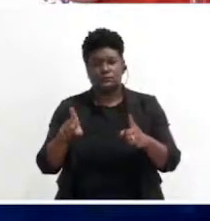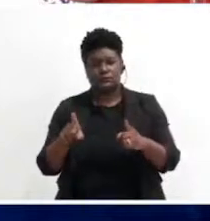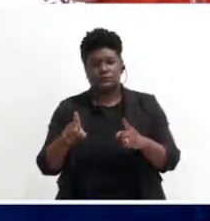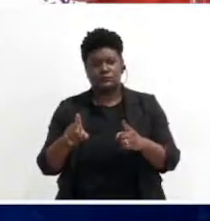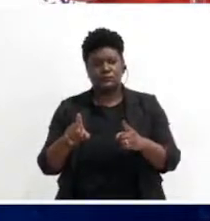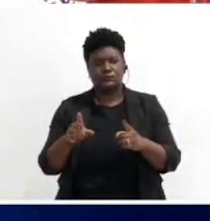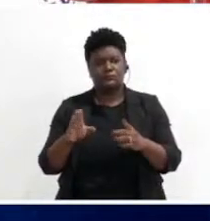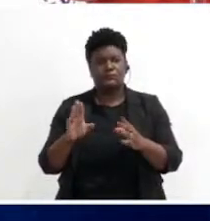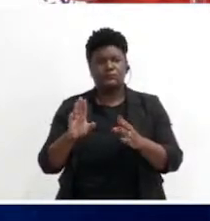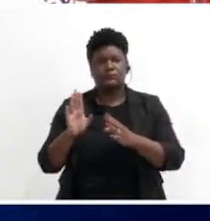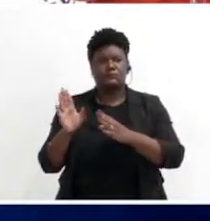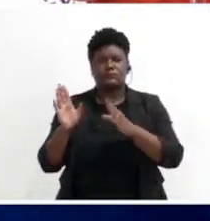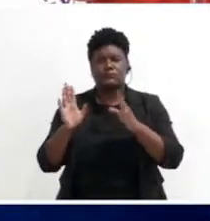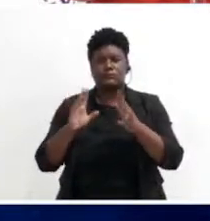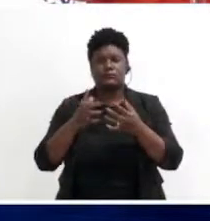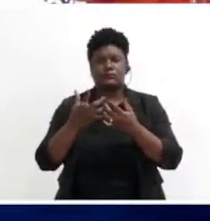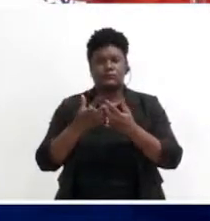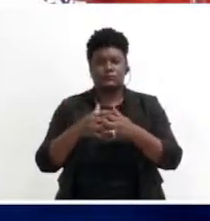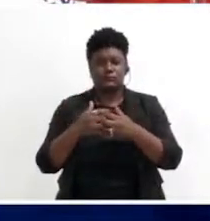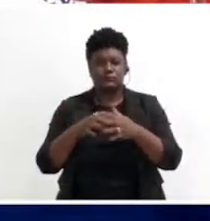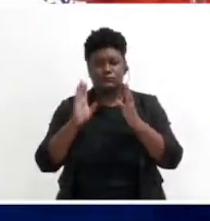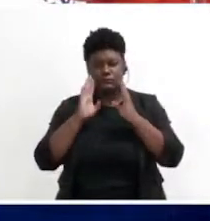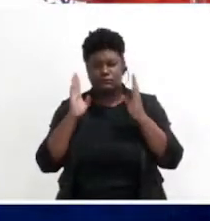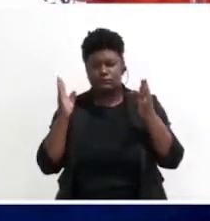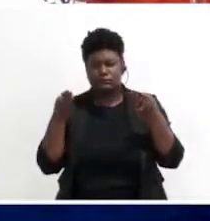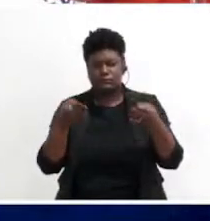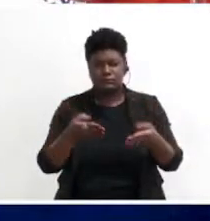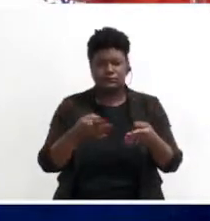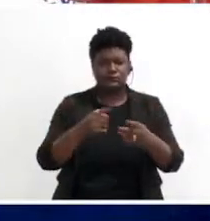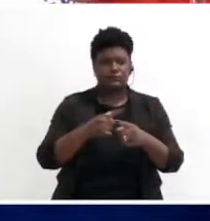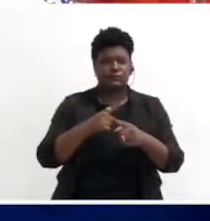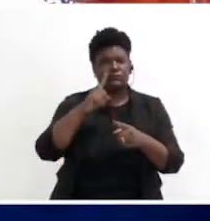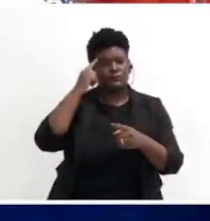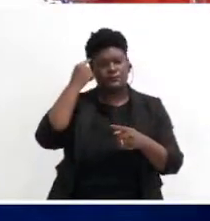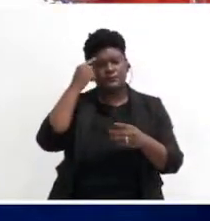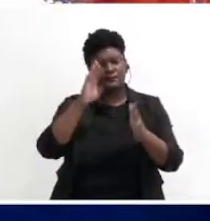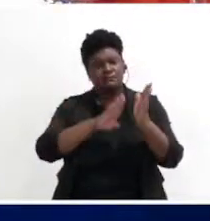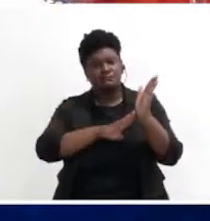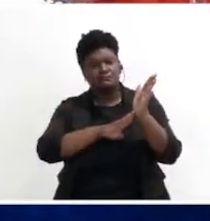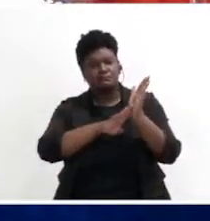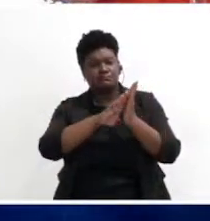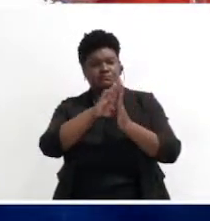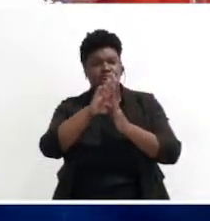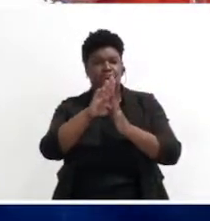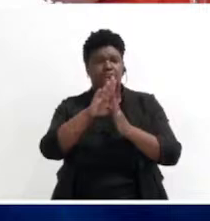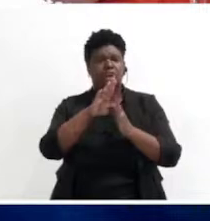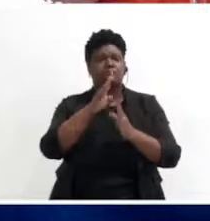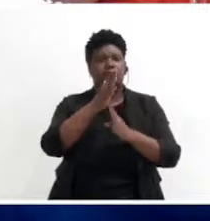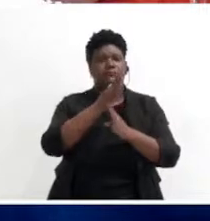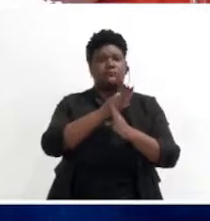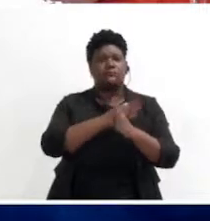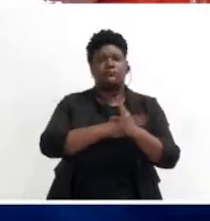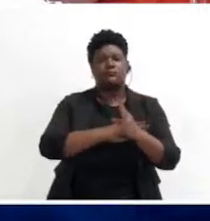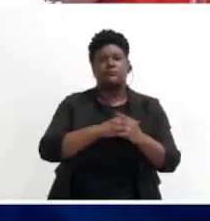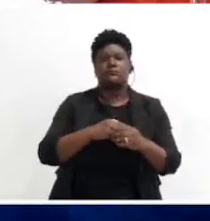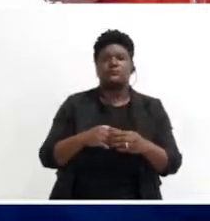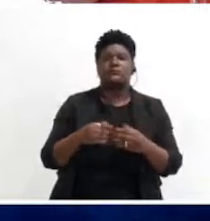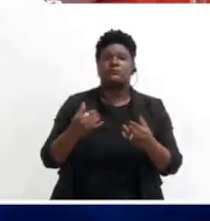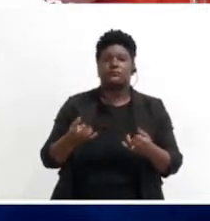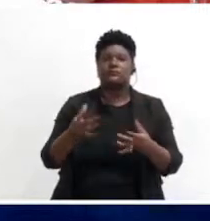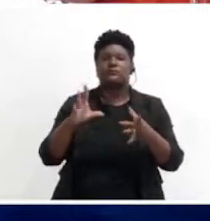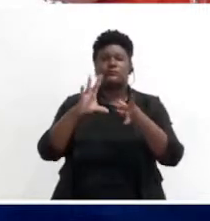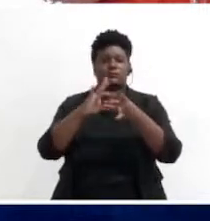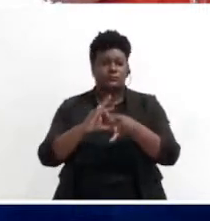performance. So I mentioned before that you can do copper-to-copper bonding, diffusion bonding at an atomic